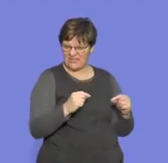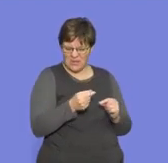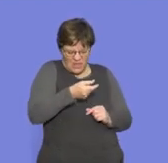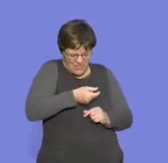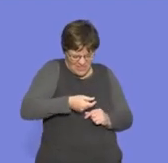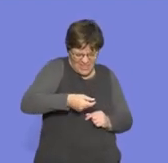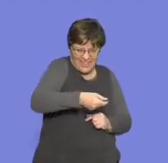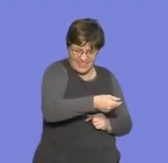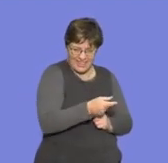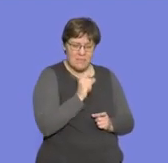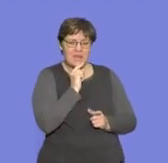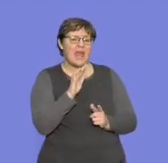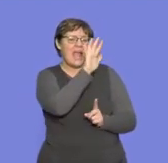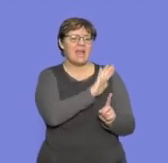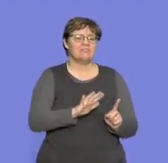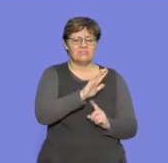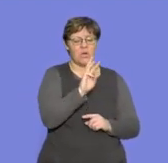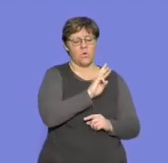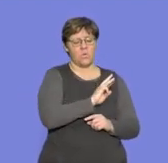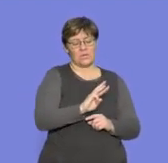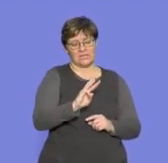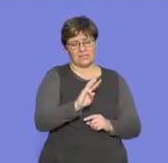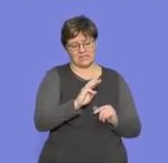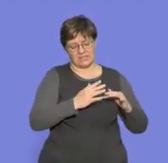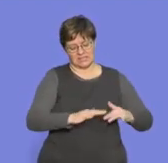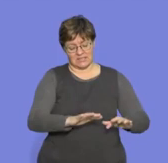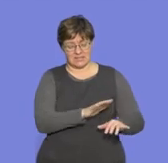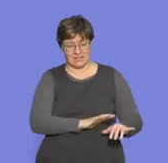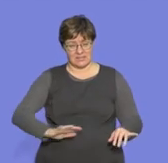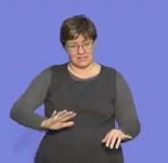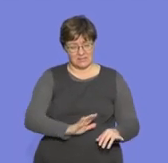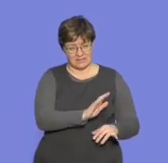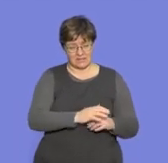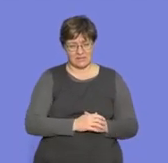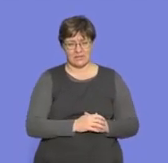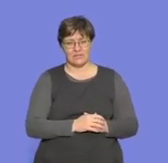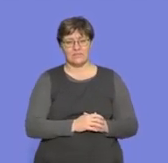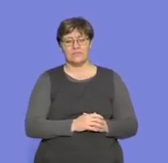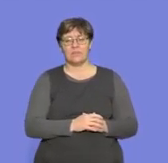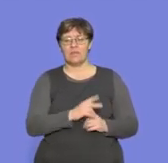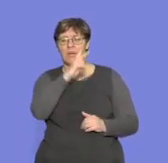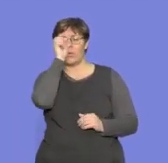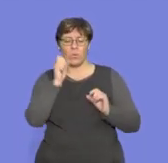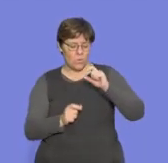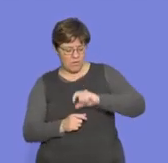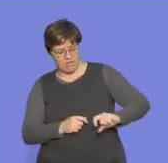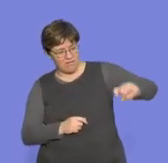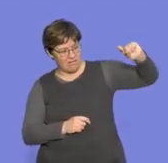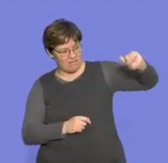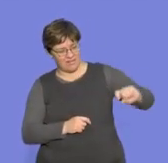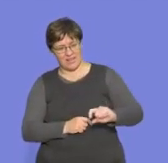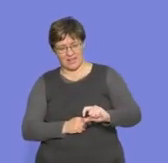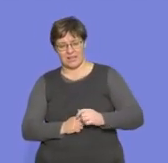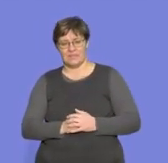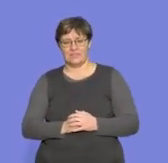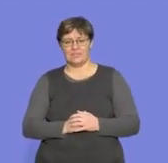area that is found along the western coast of South Africa. So in areas the map, that are shaded the out. blue So this areas is the that west are shaded out of the Western so this Escarpment is the